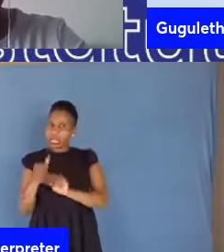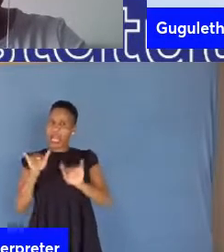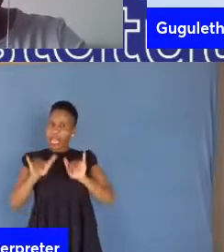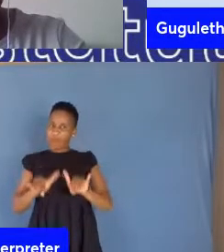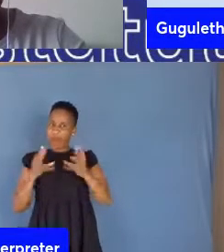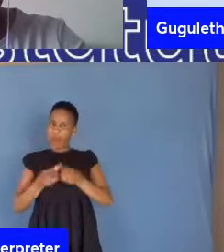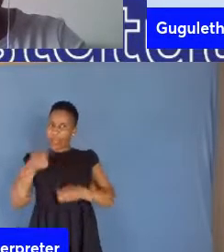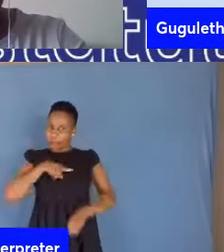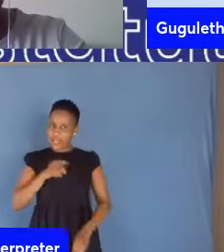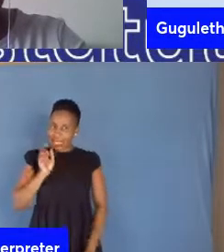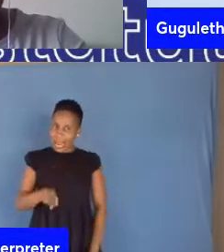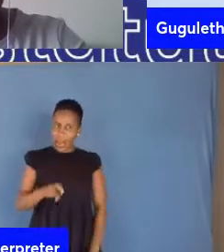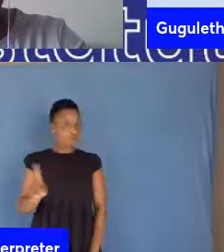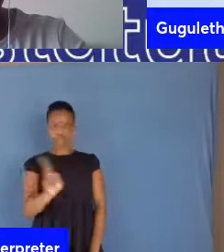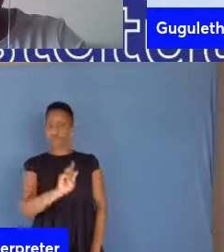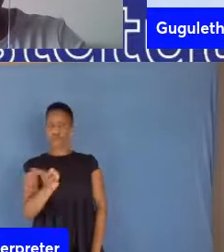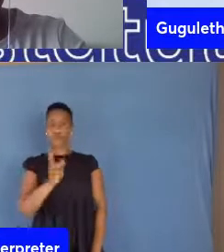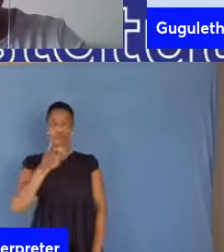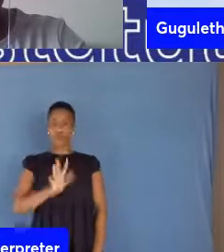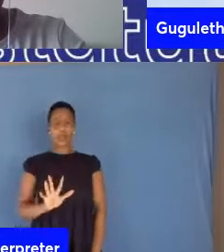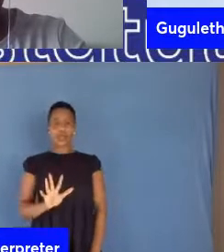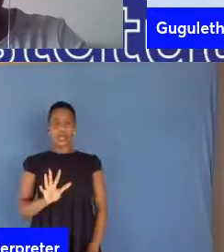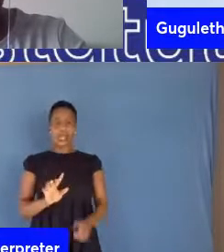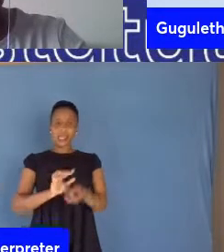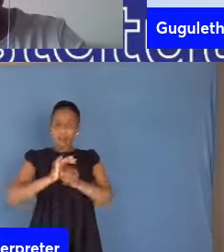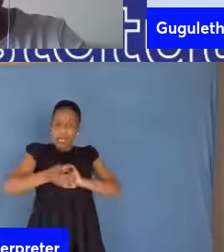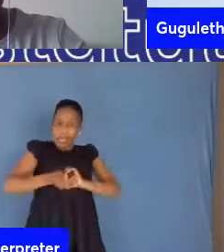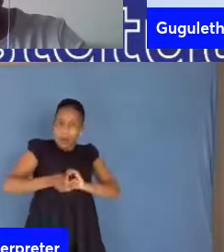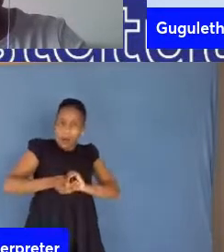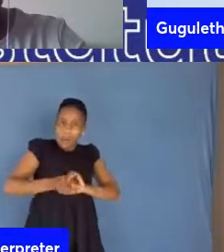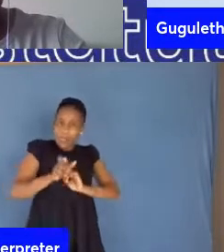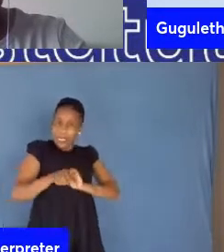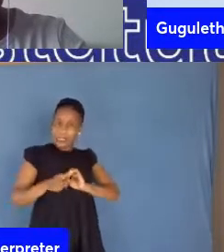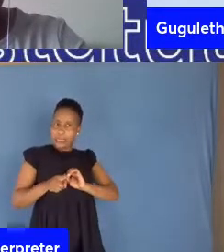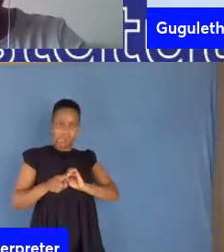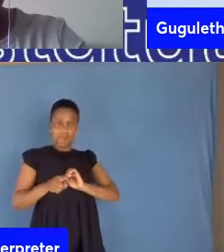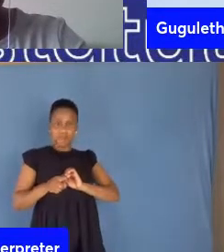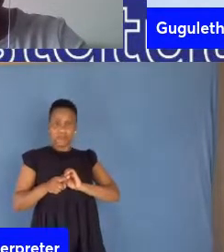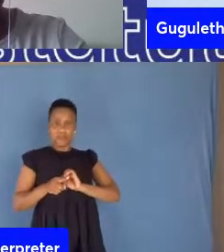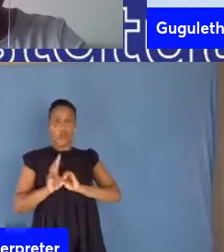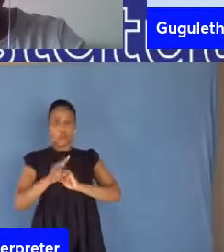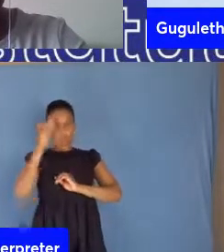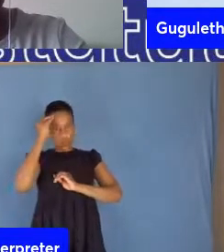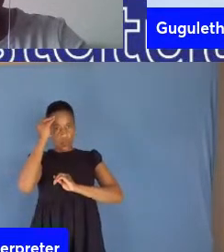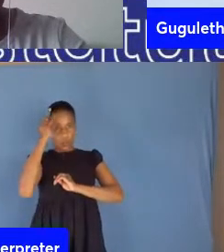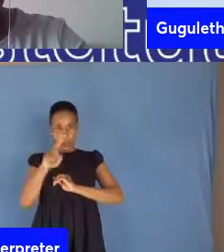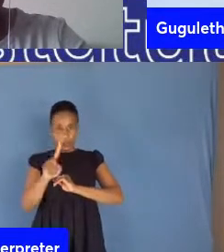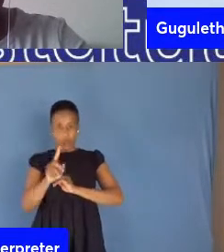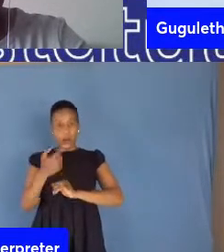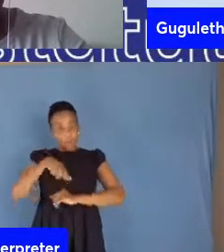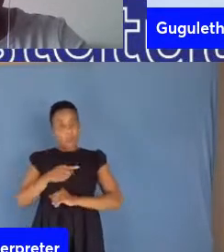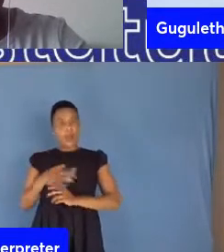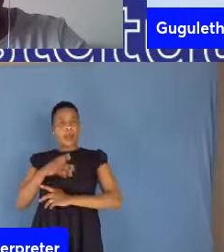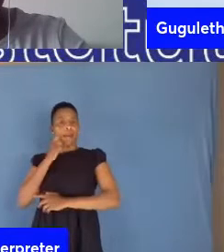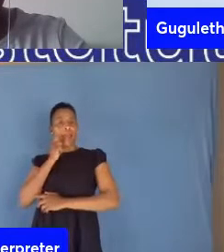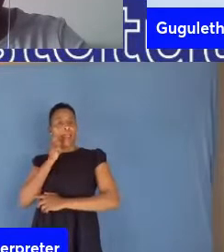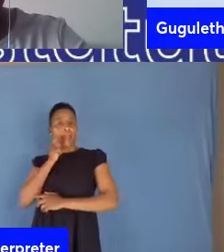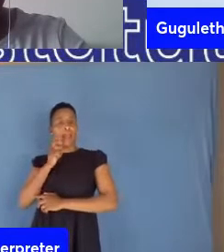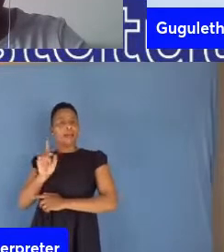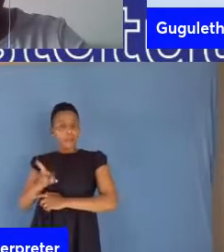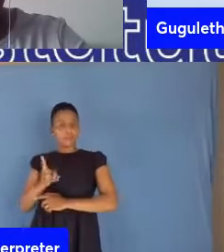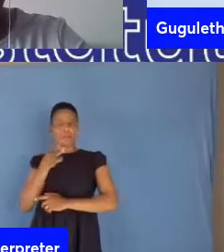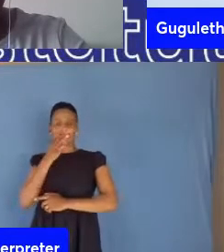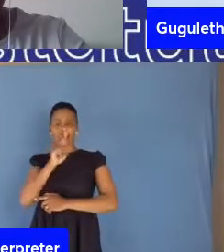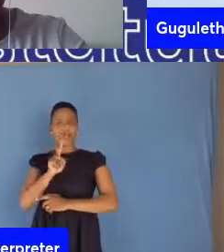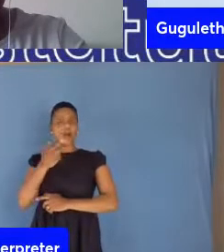and we, we become a haven of rapists. I mean, we also know that as men, I also say as men, if we